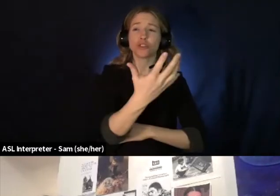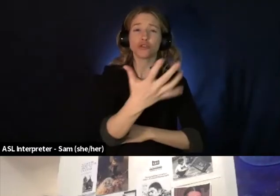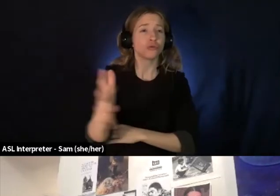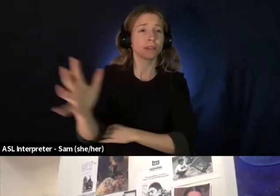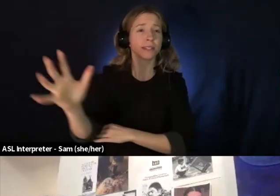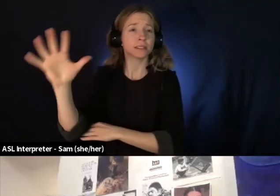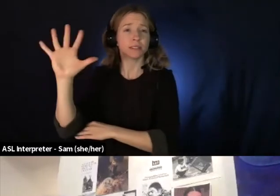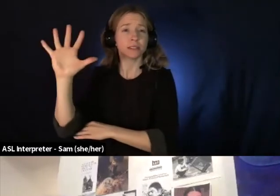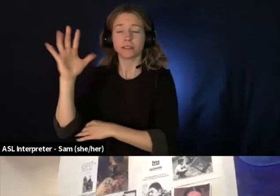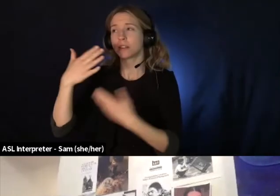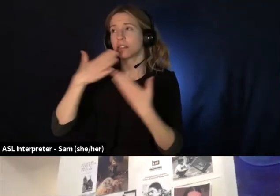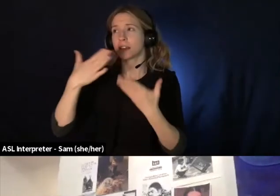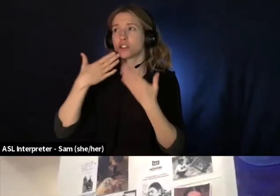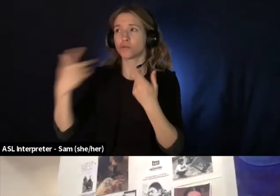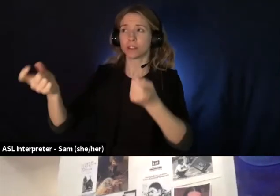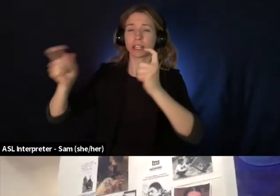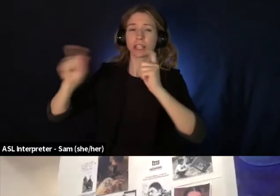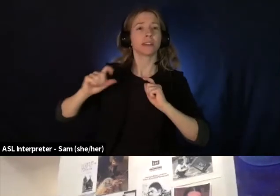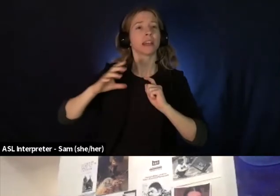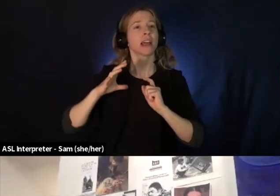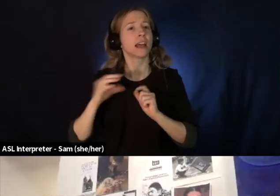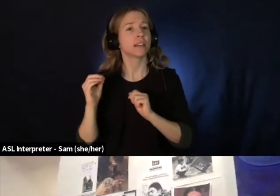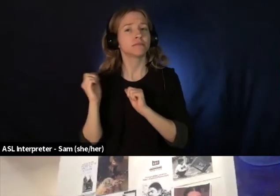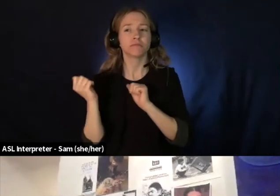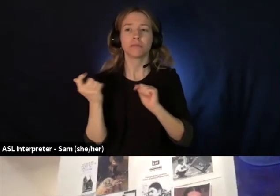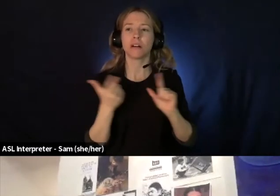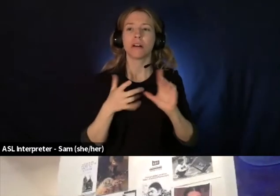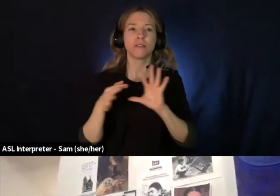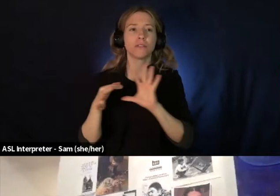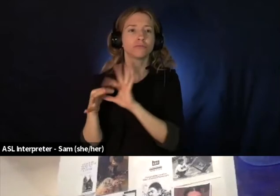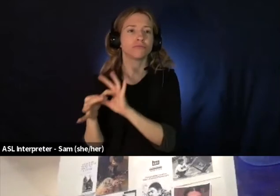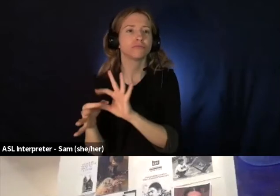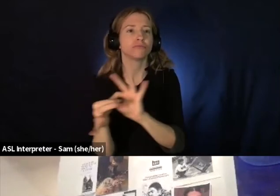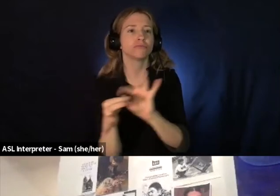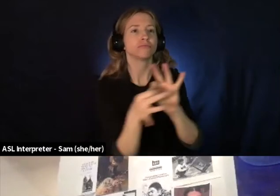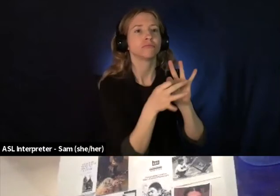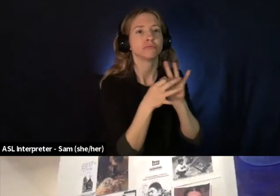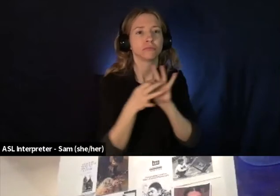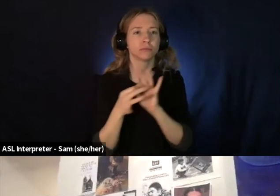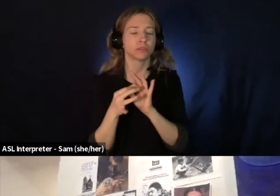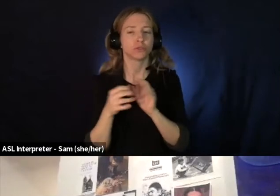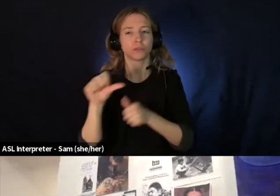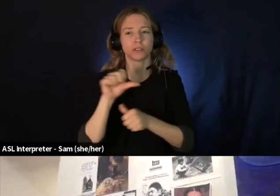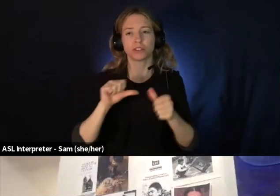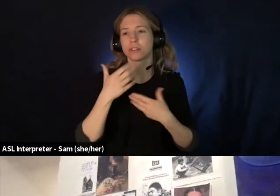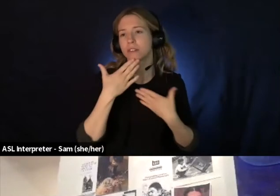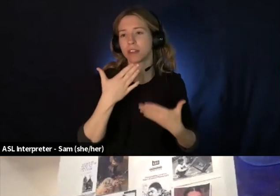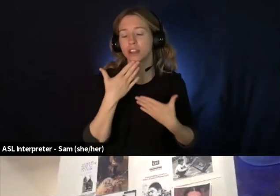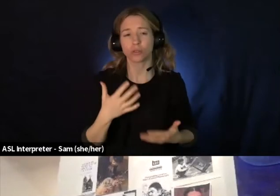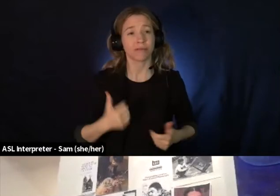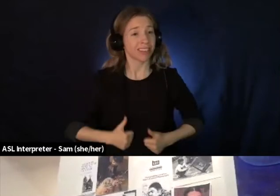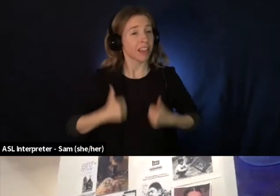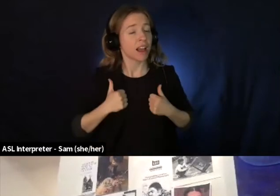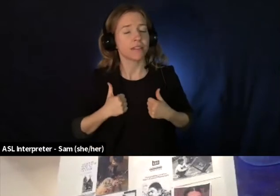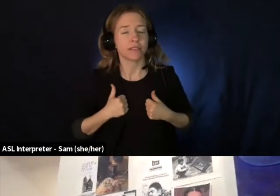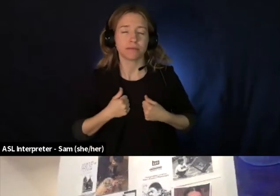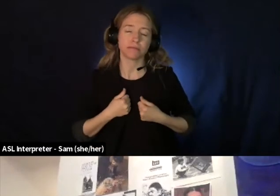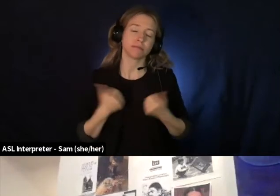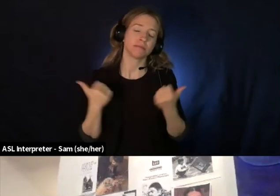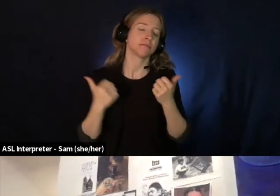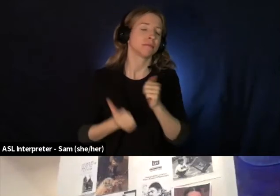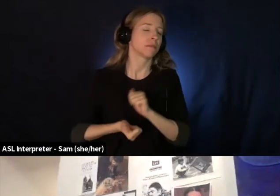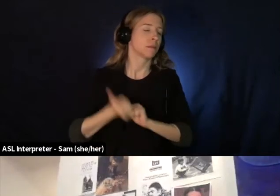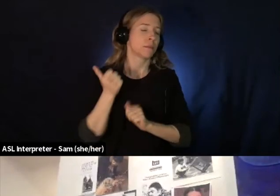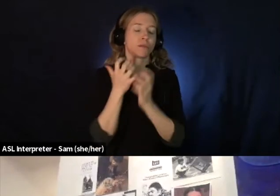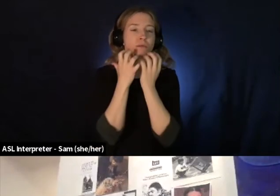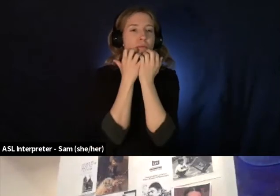of our relations. Most importantly, we thank you for our lives. Thank you, thank you,